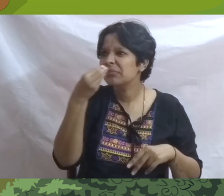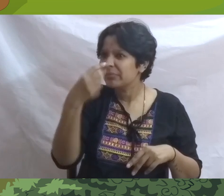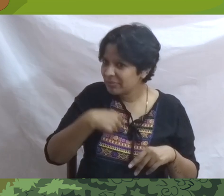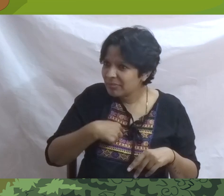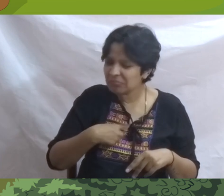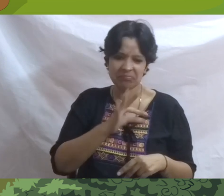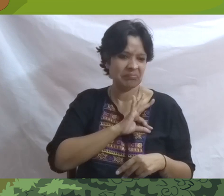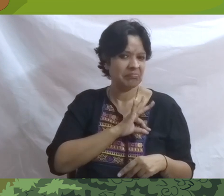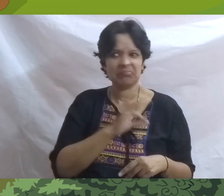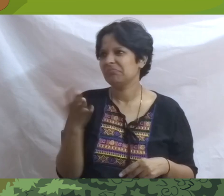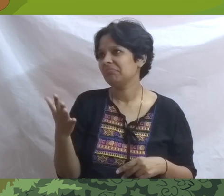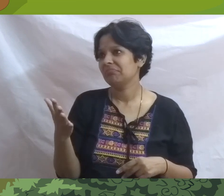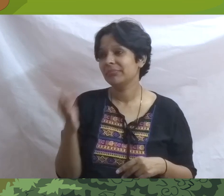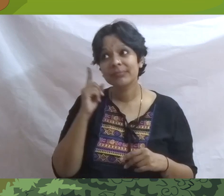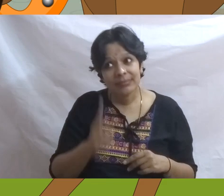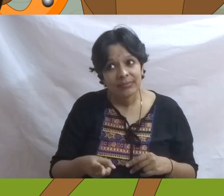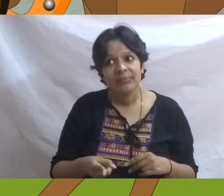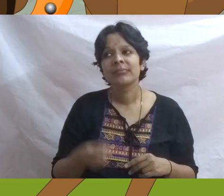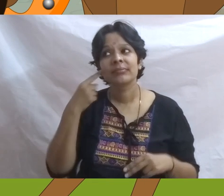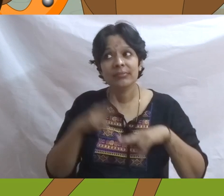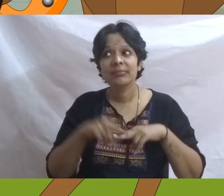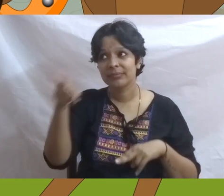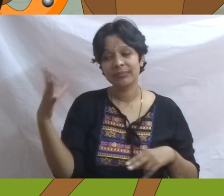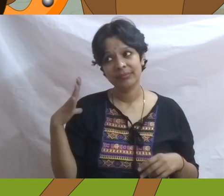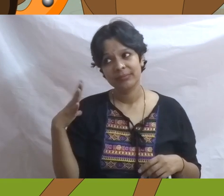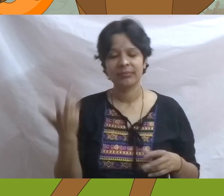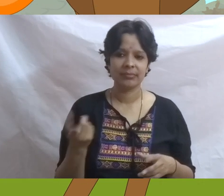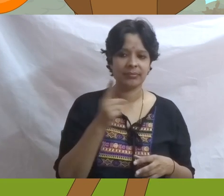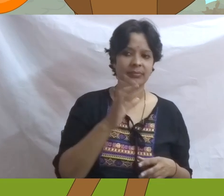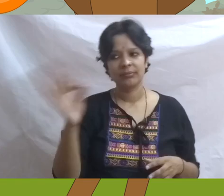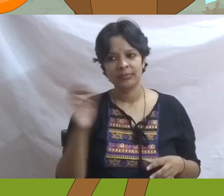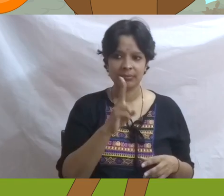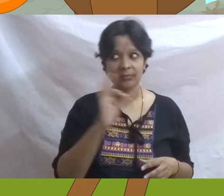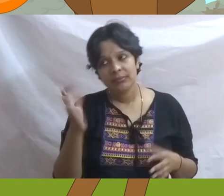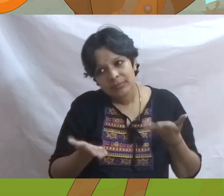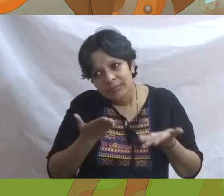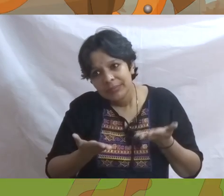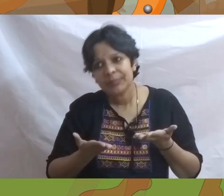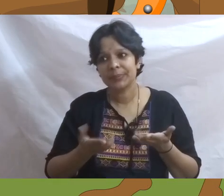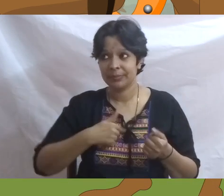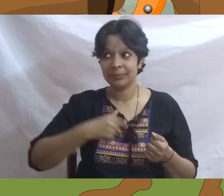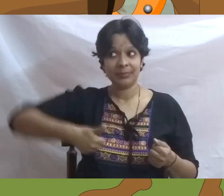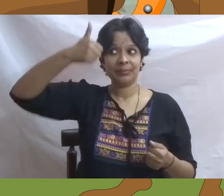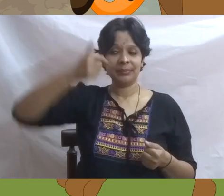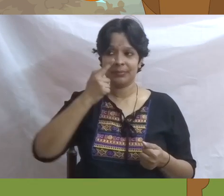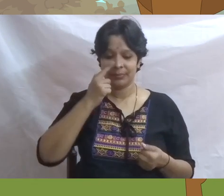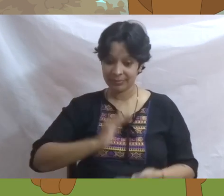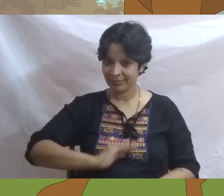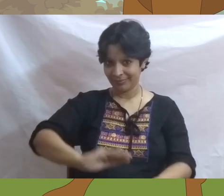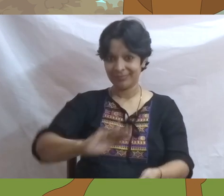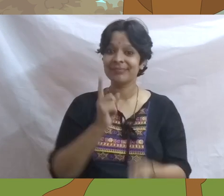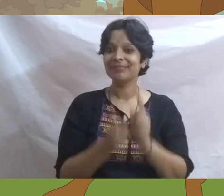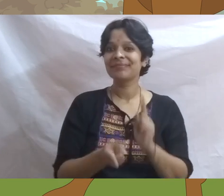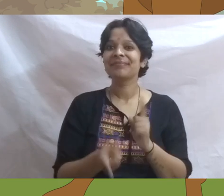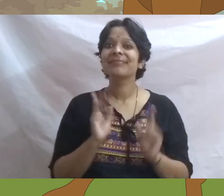"how unpleasant it would be to eat me now. Look at my ribs. I'm nothing but skin and bone. But let me tell you something in